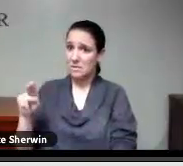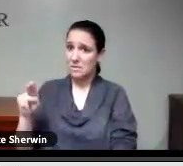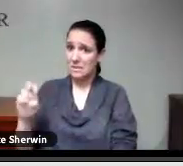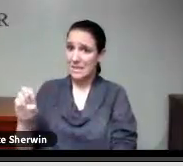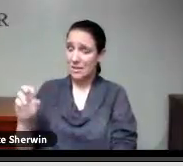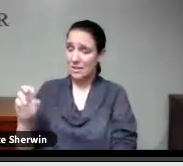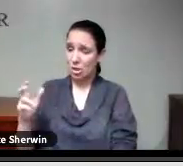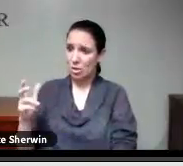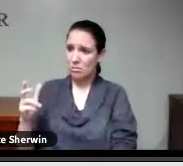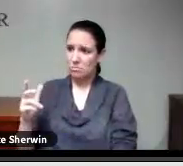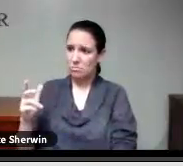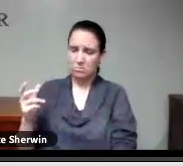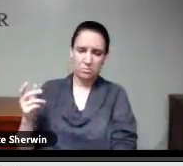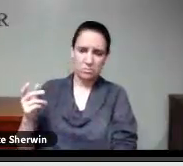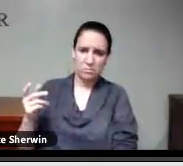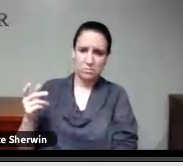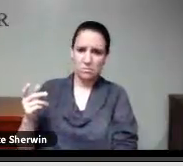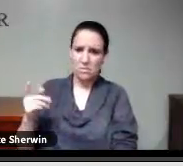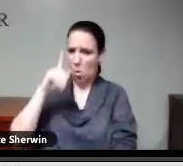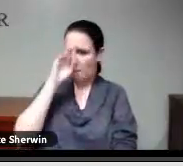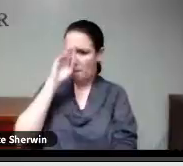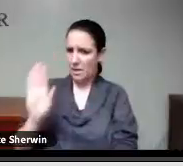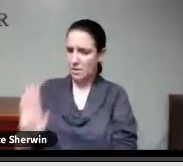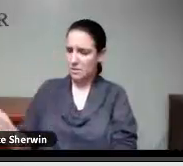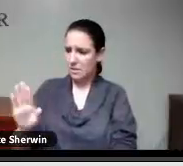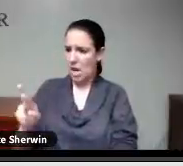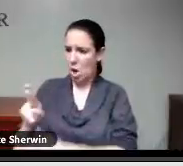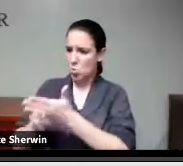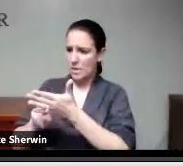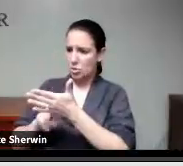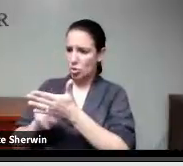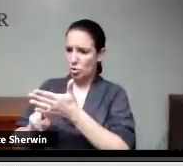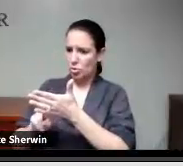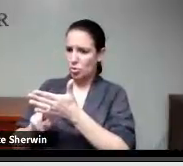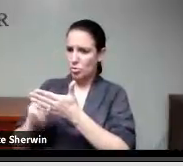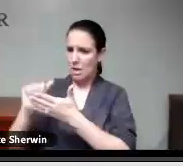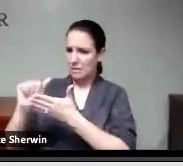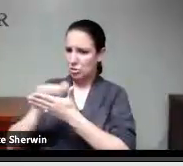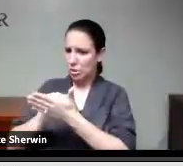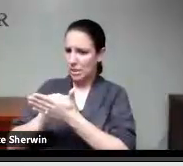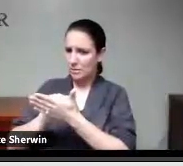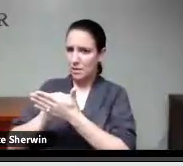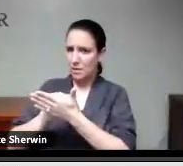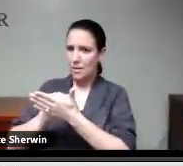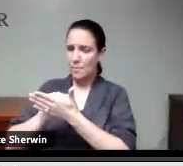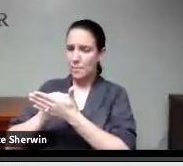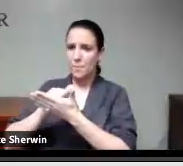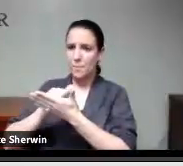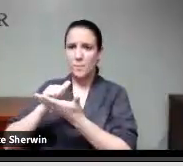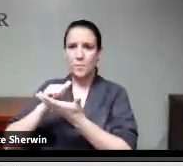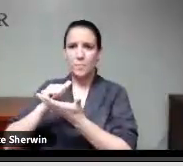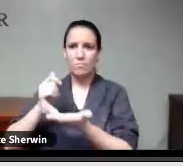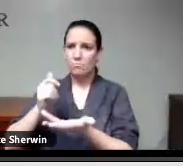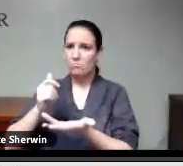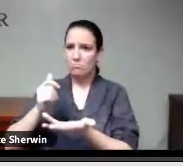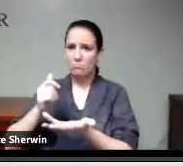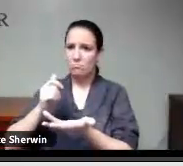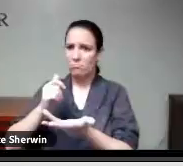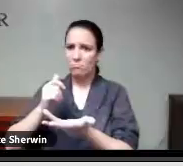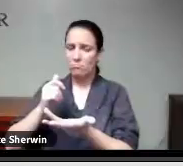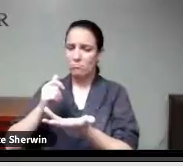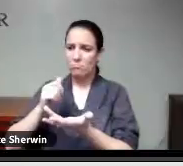because their research agenda hasn't been broad enough or scholarly enough because they've been doing research